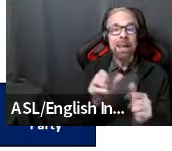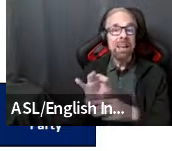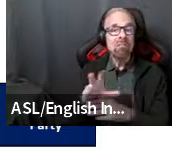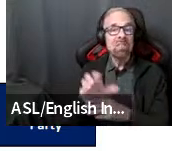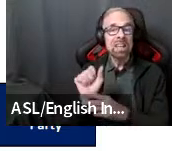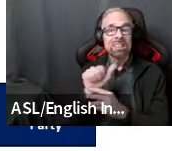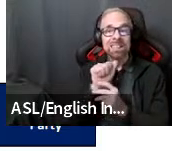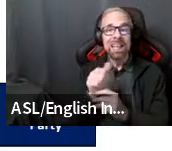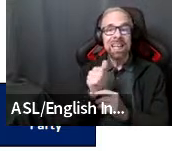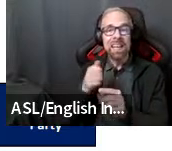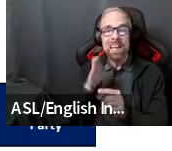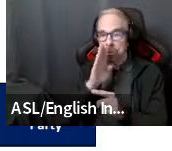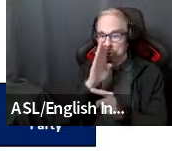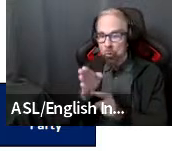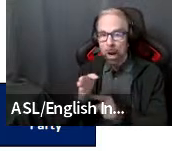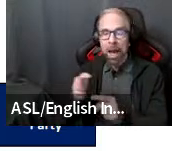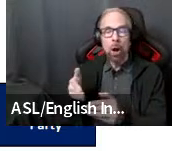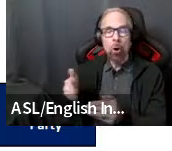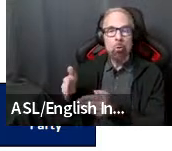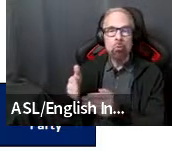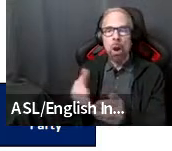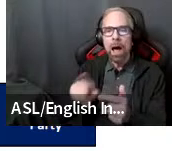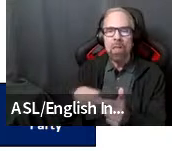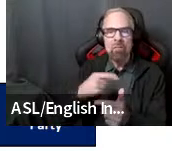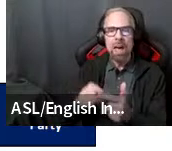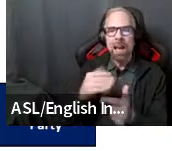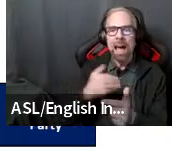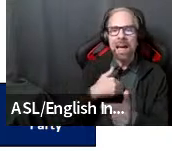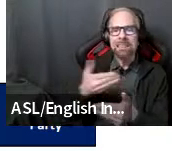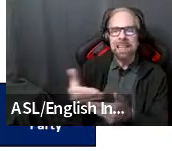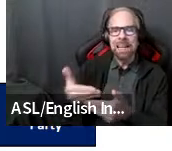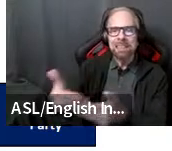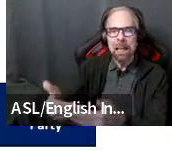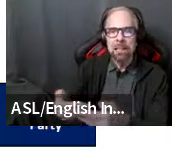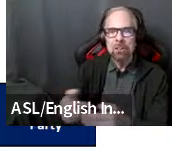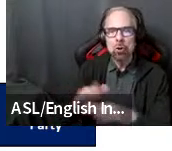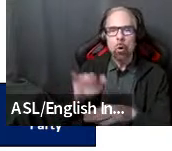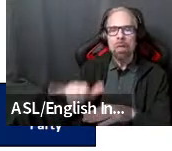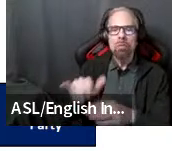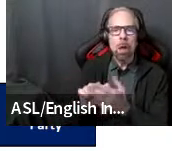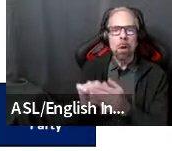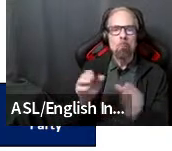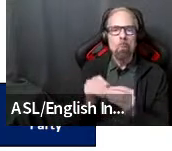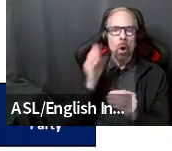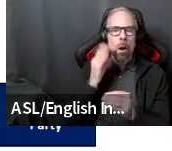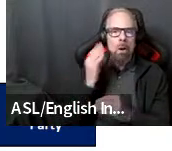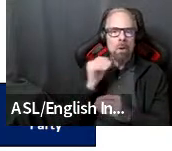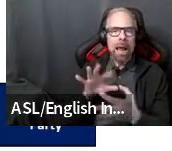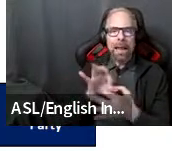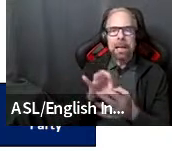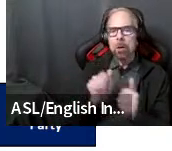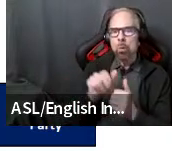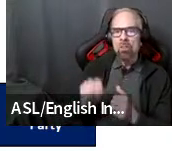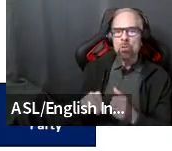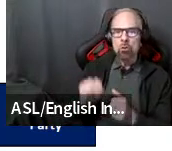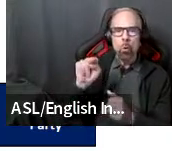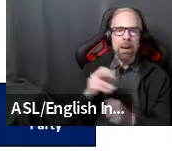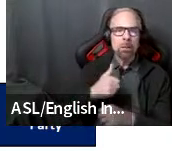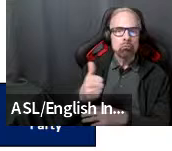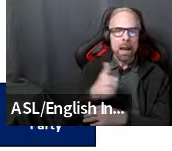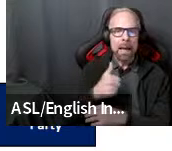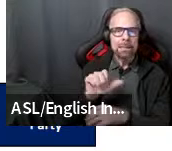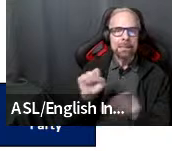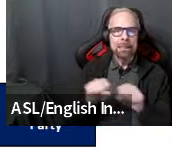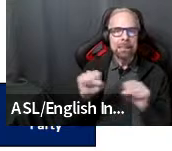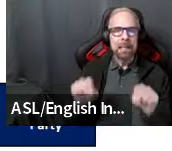route that has destinations along it, and it's more of an experiential route that connects maybe to the Northern Transit Station or other areas, and it feels